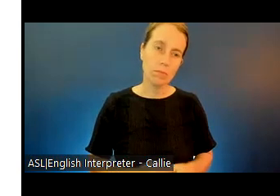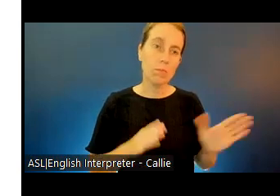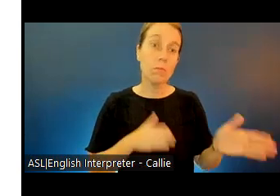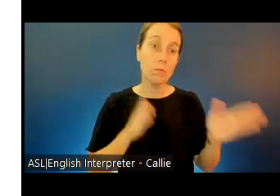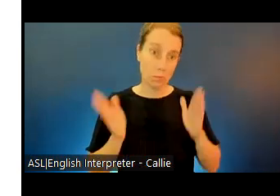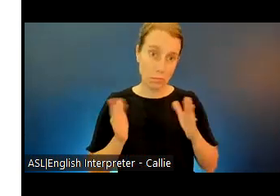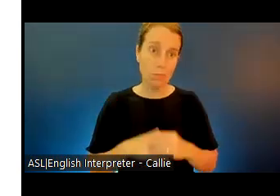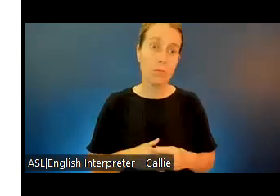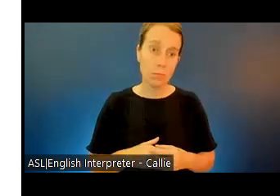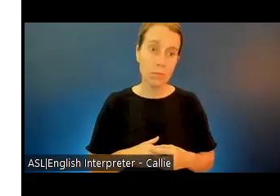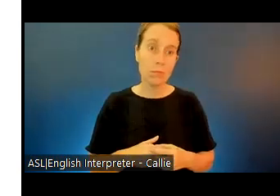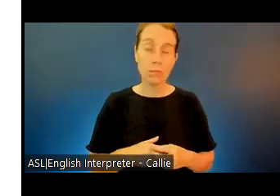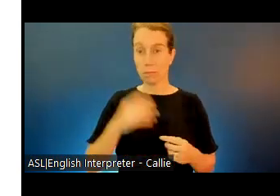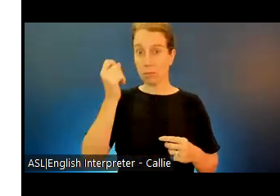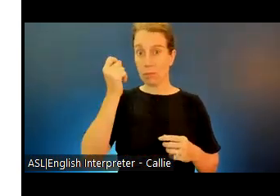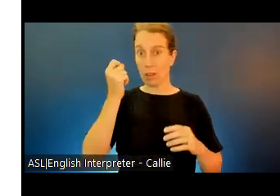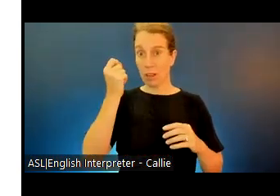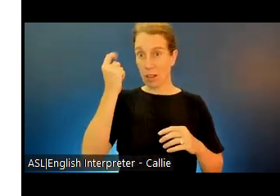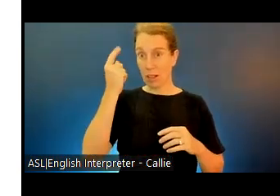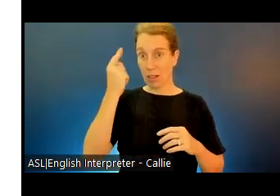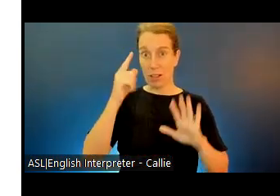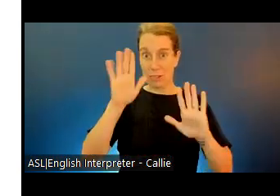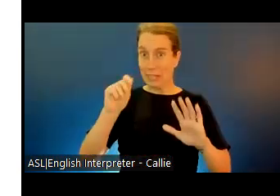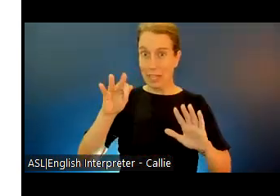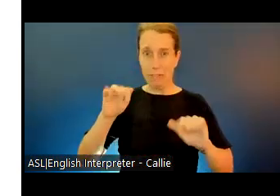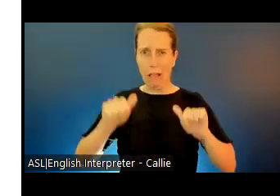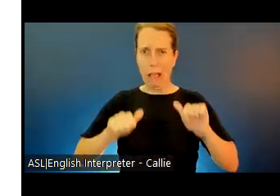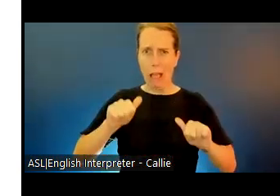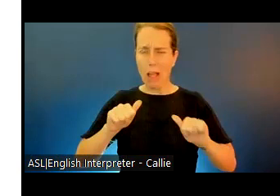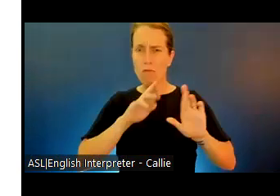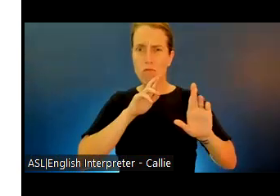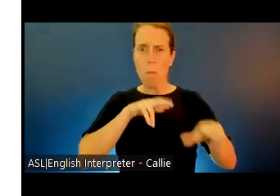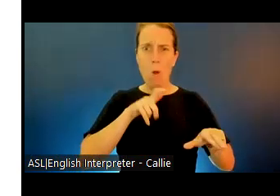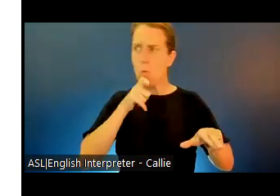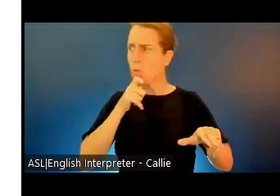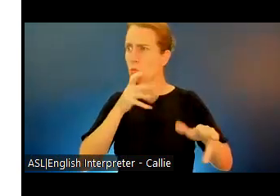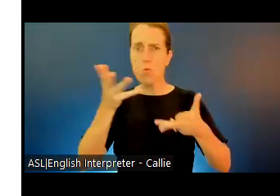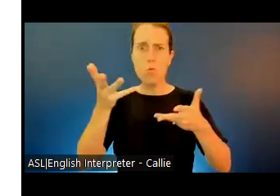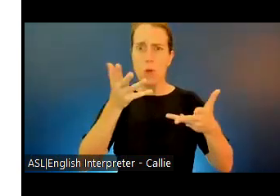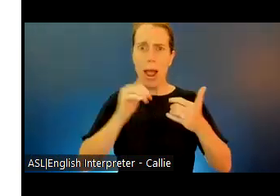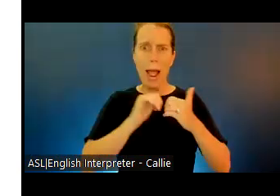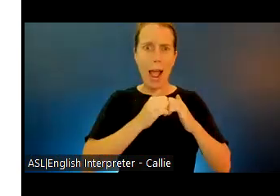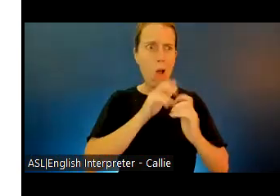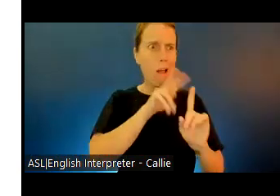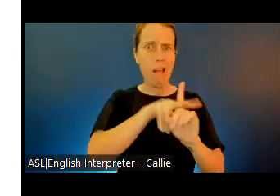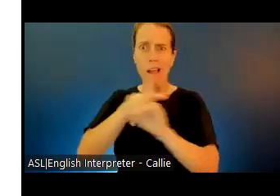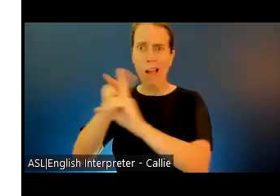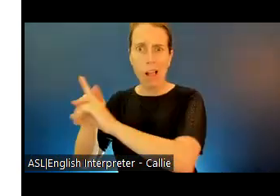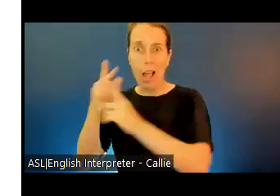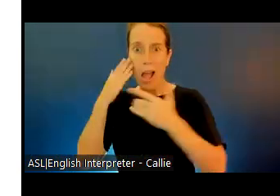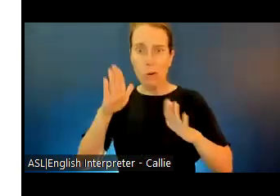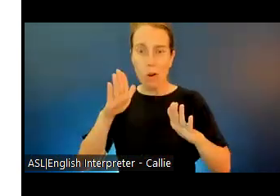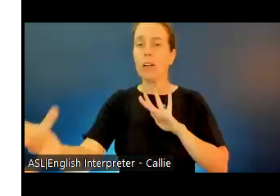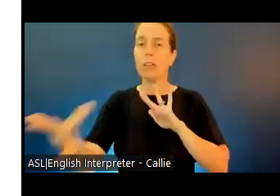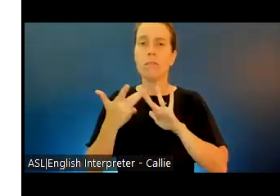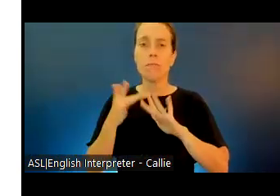also contact us if you have a question about who to report to. I did not list the contact information of every one of these entities on these slides just to